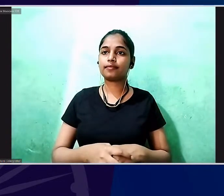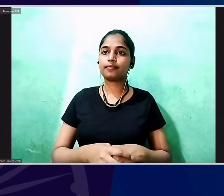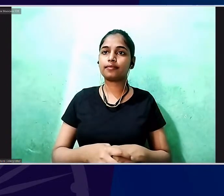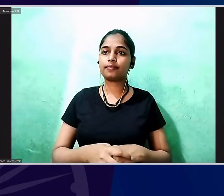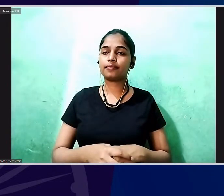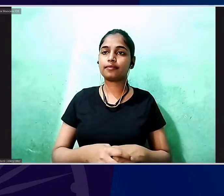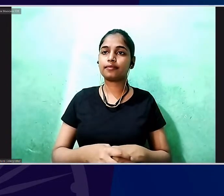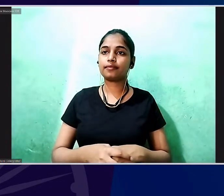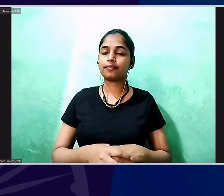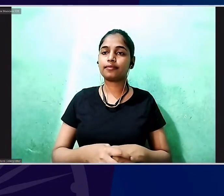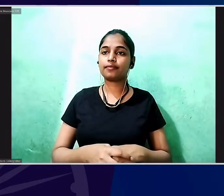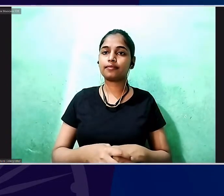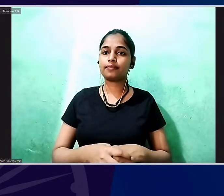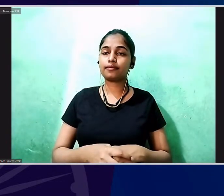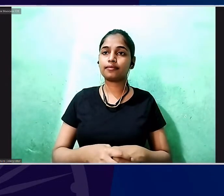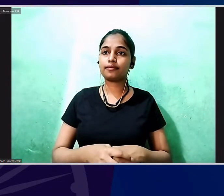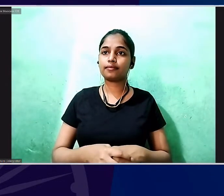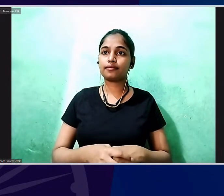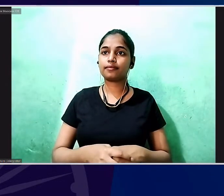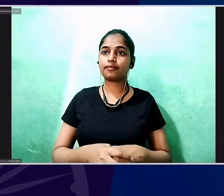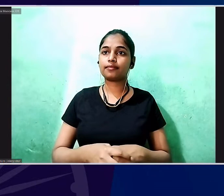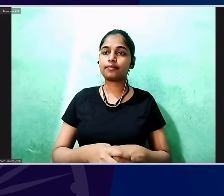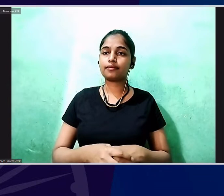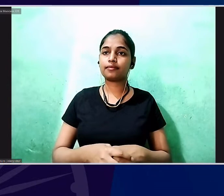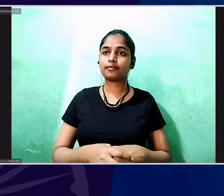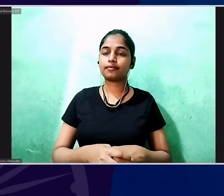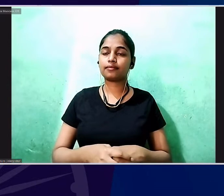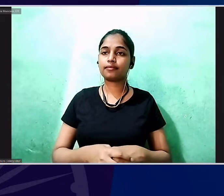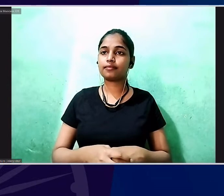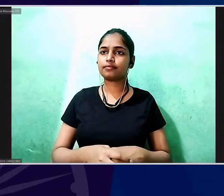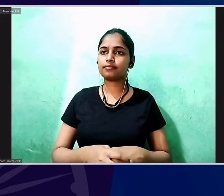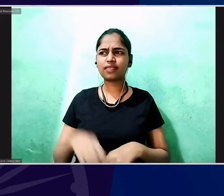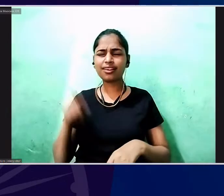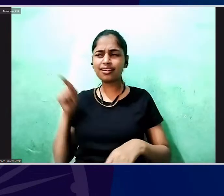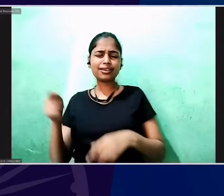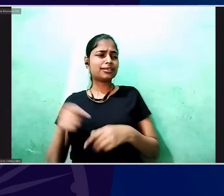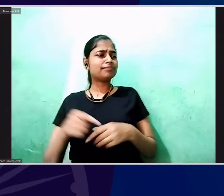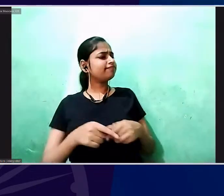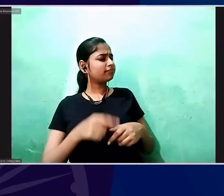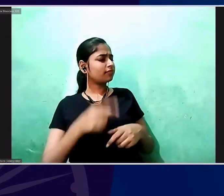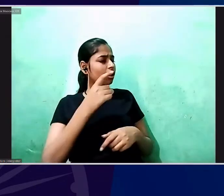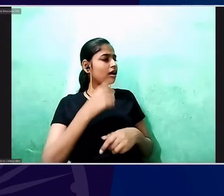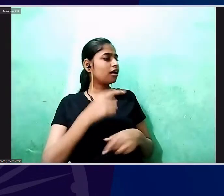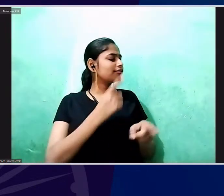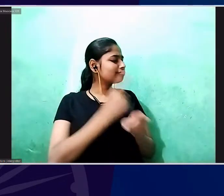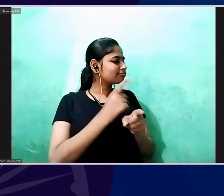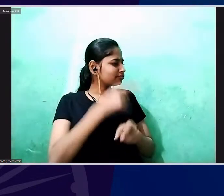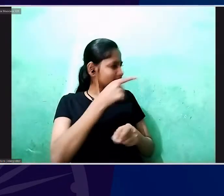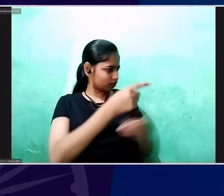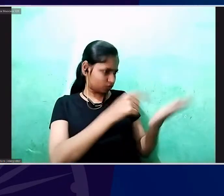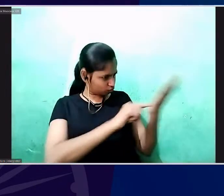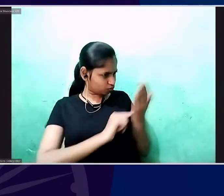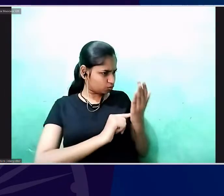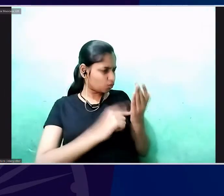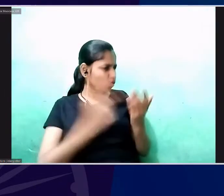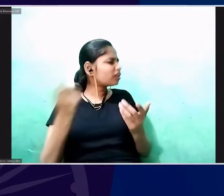this how they travel to London on map? Of course. So, as you can see on the